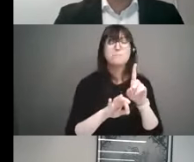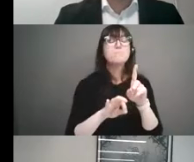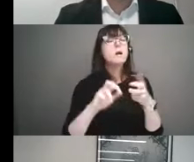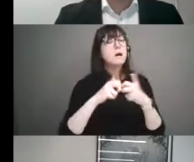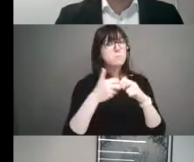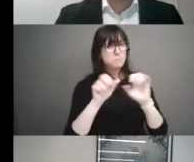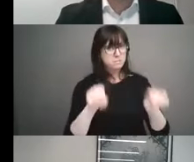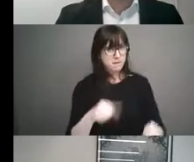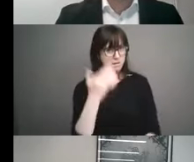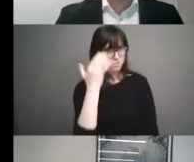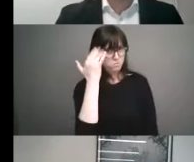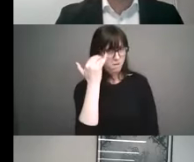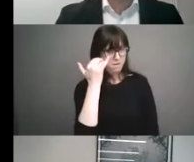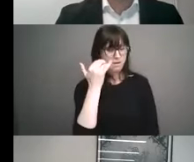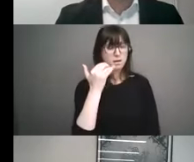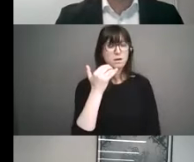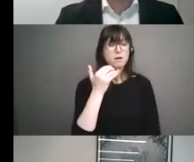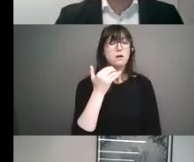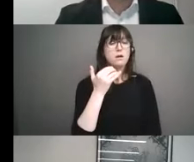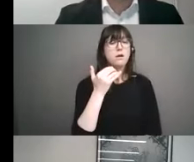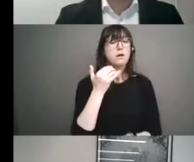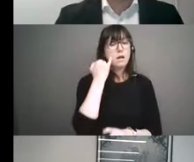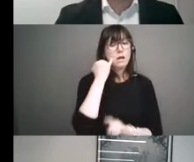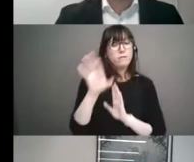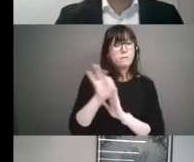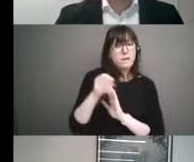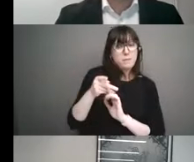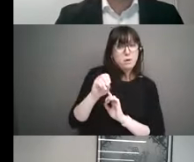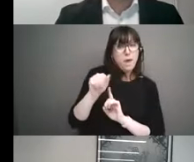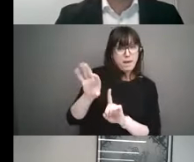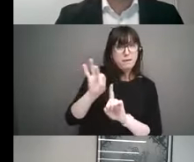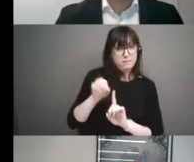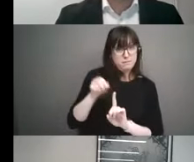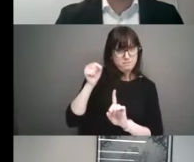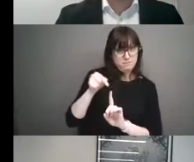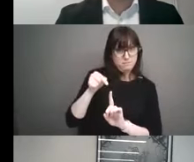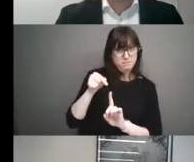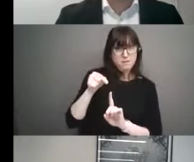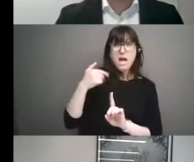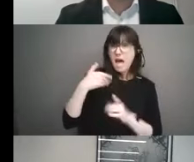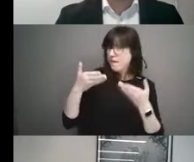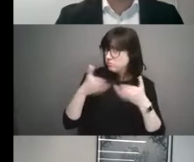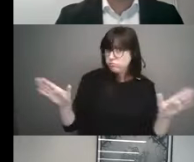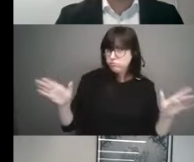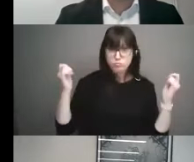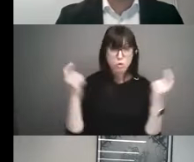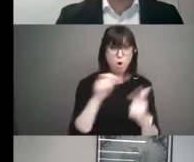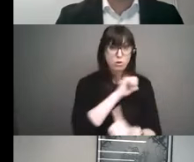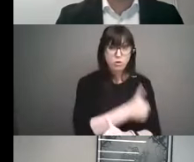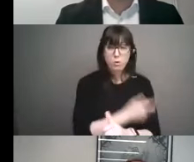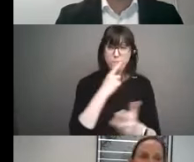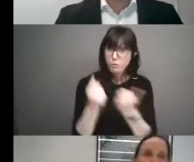because whereas the attorney appointed under the power of attorney document has global authority of all of the